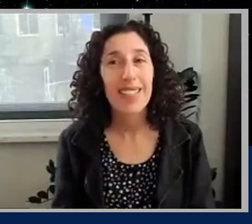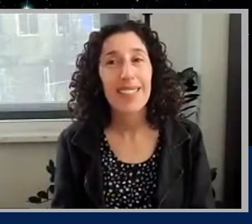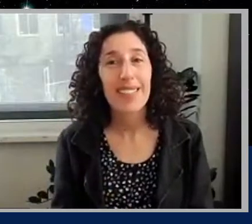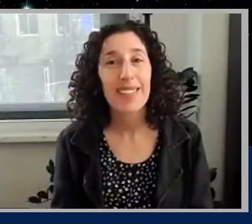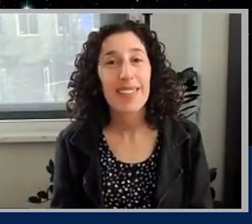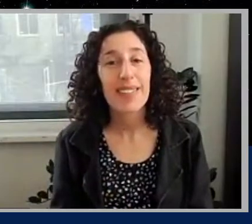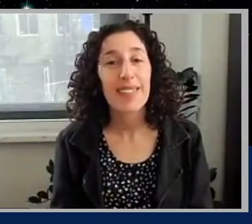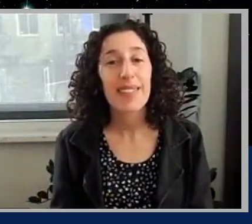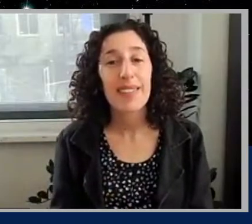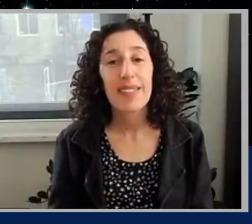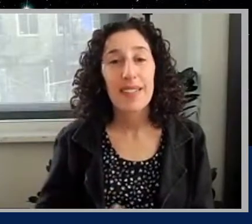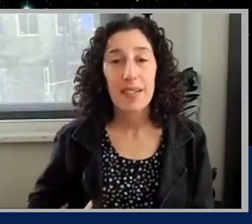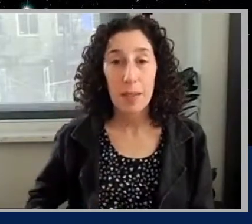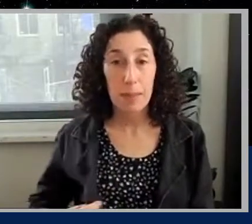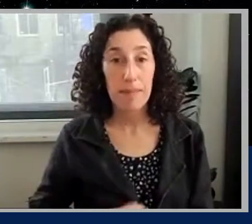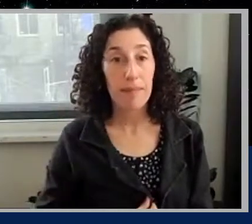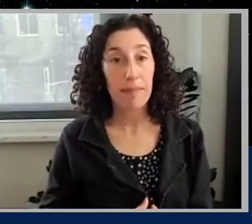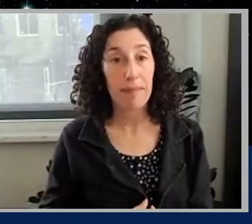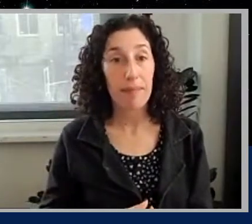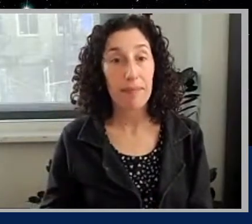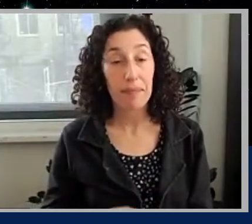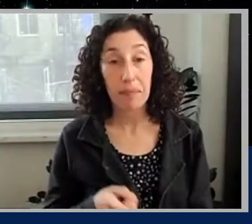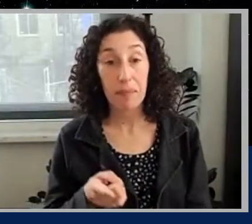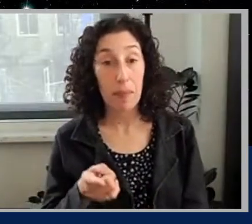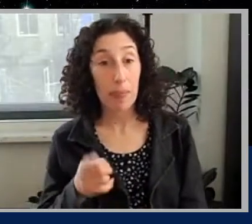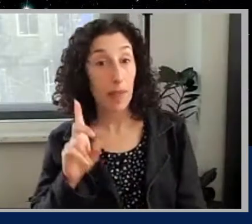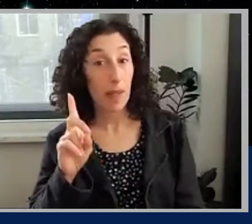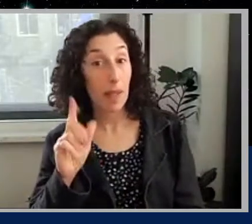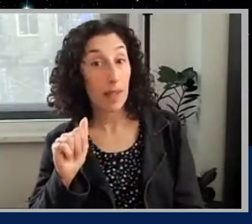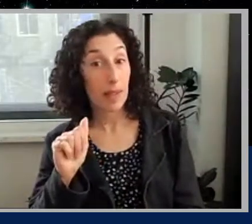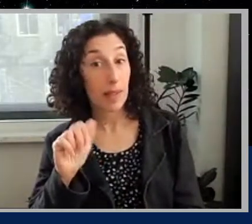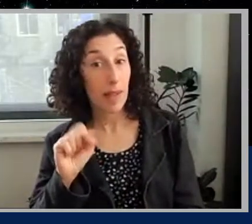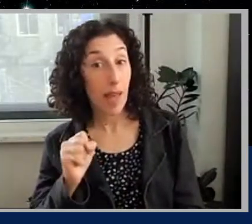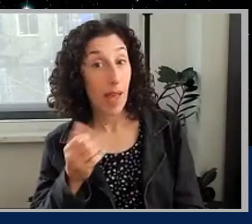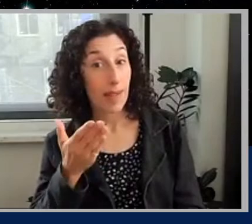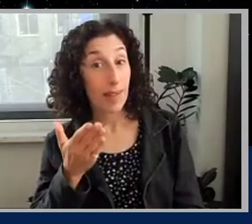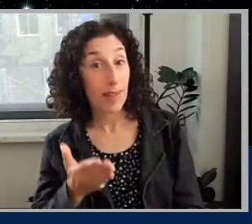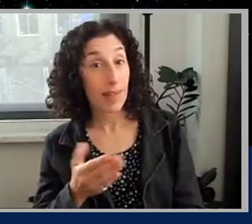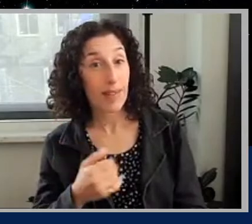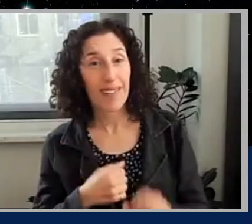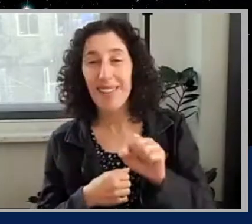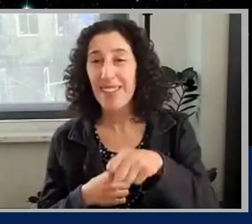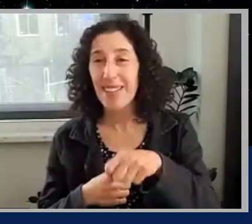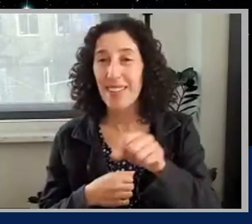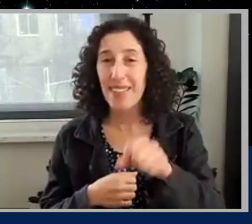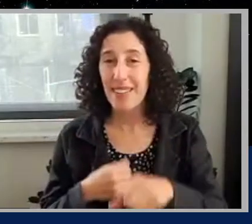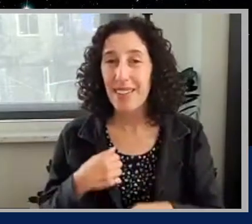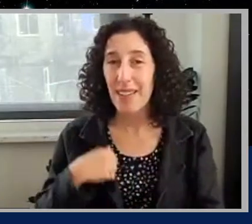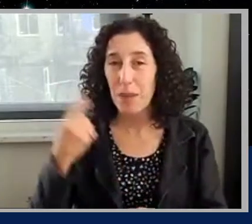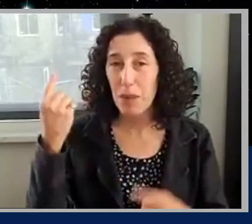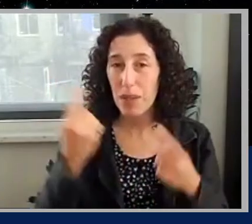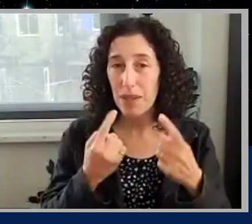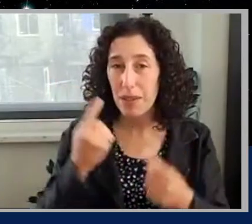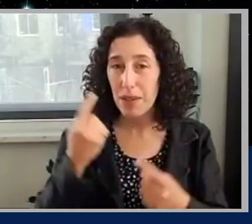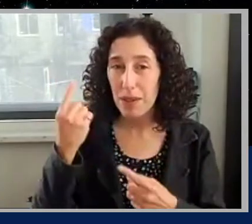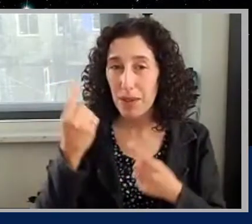Das, Question. yeah, go ahead. So you were talking, or y'all were talking about